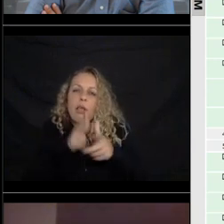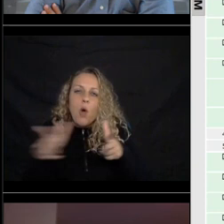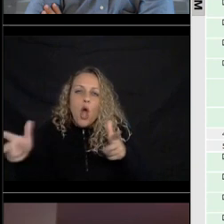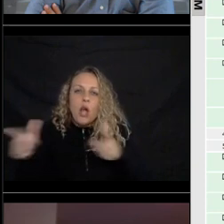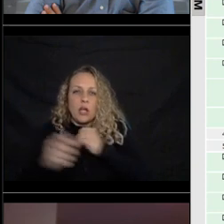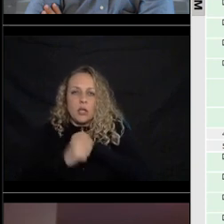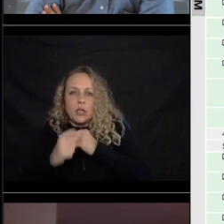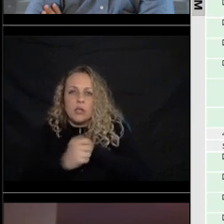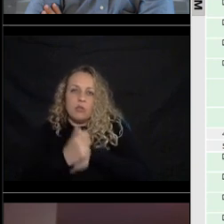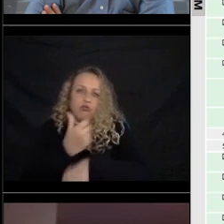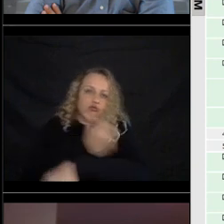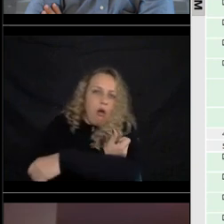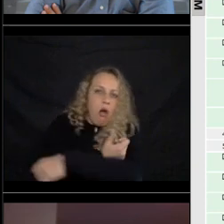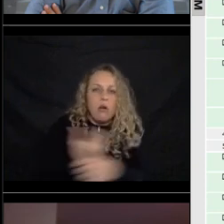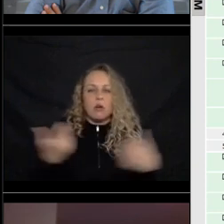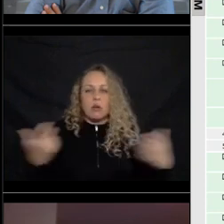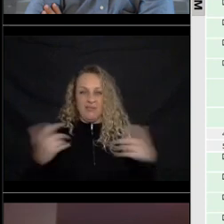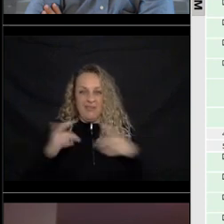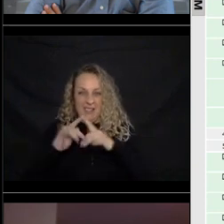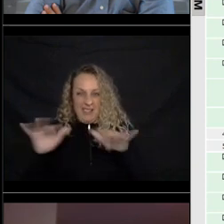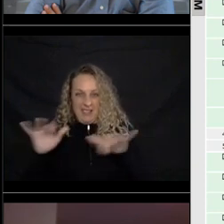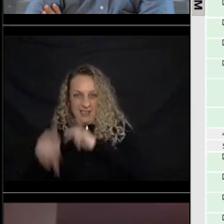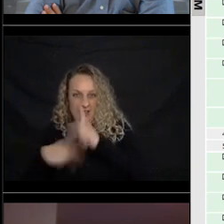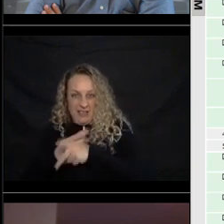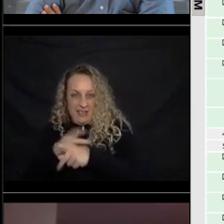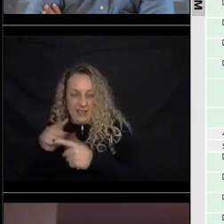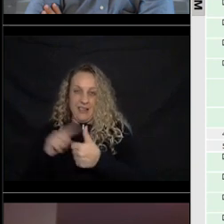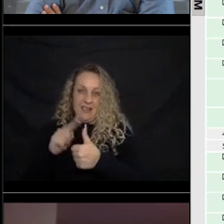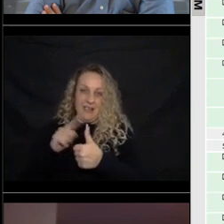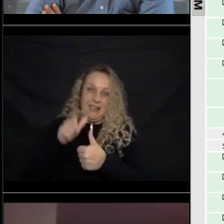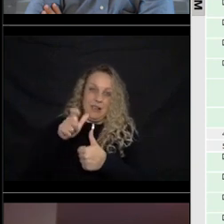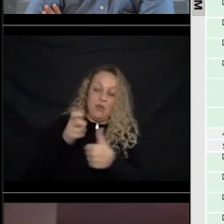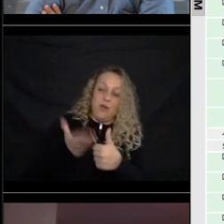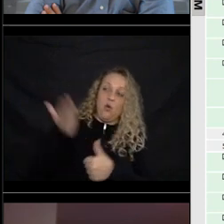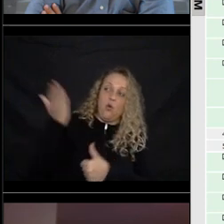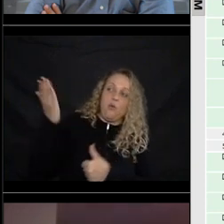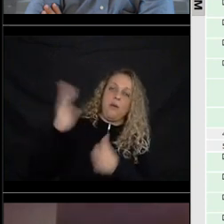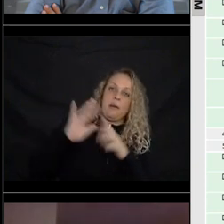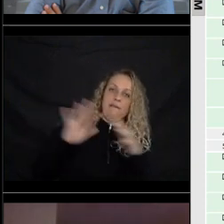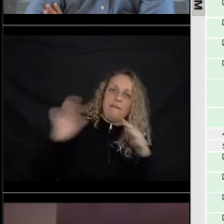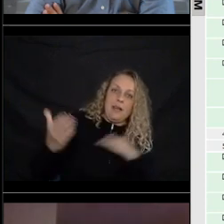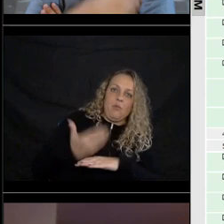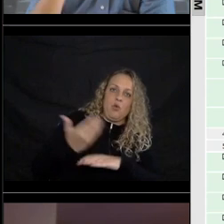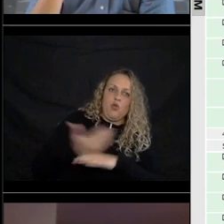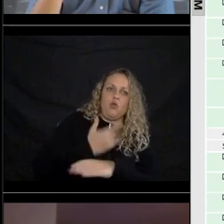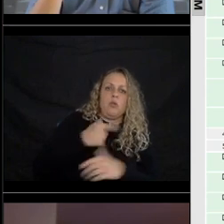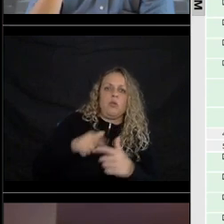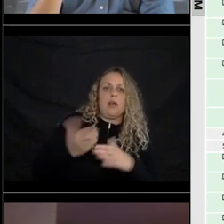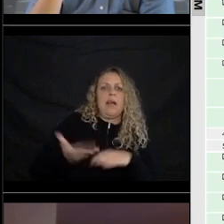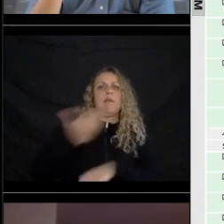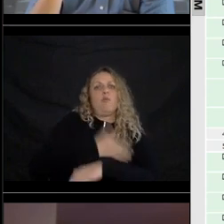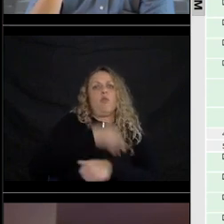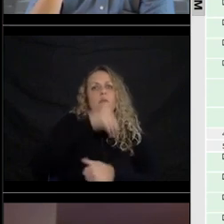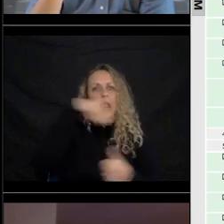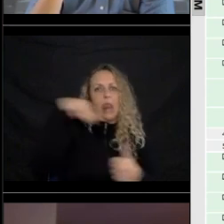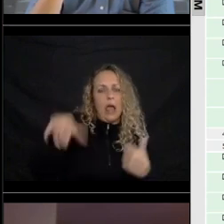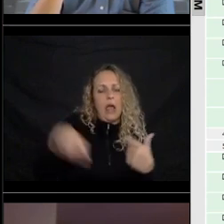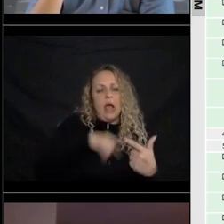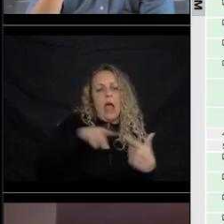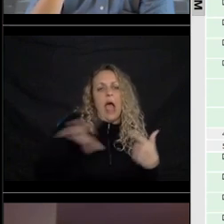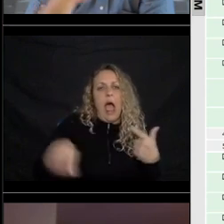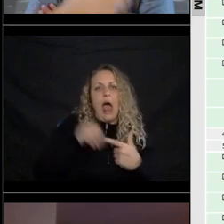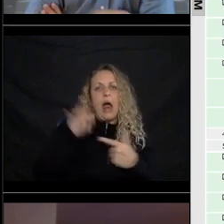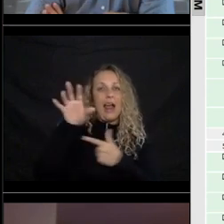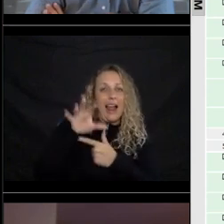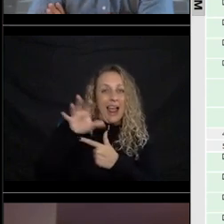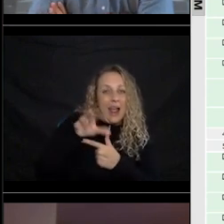and do drugs and things of that nature. So they recommended various improvements, such as improving the lighting, adding a camera